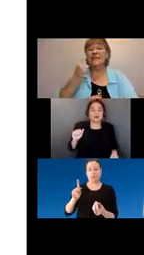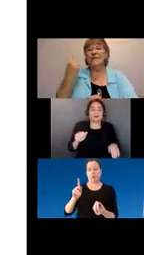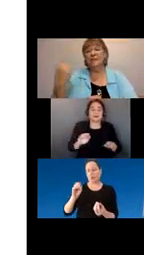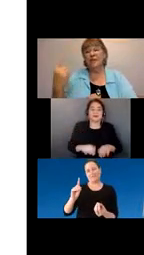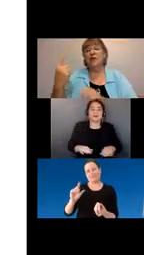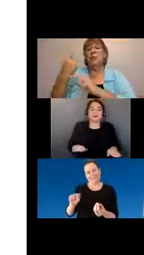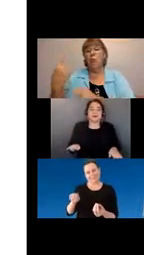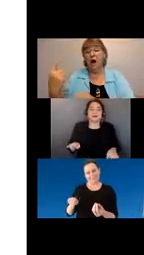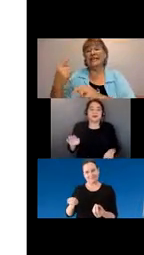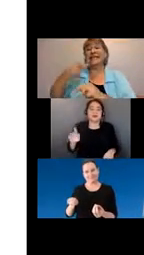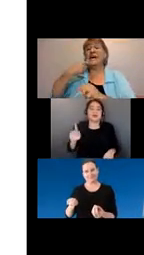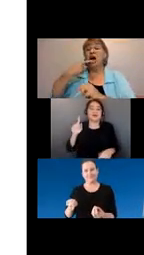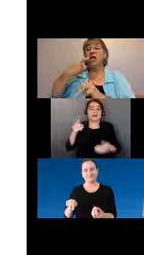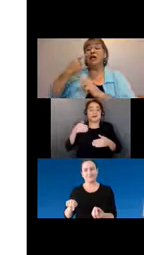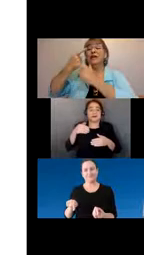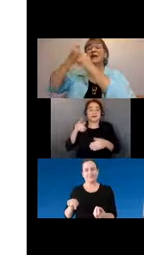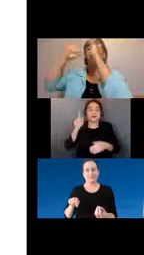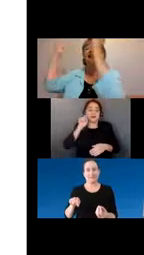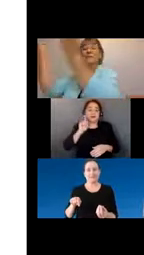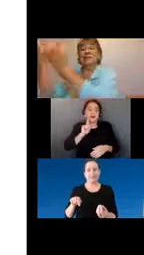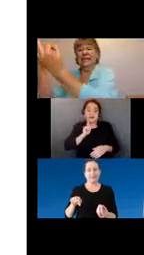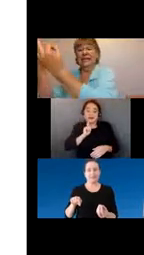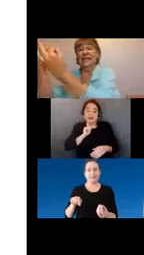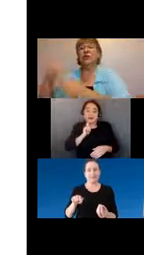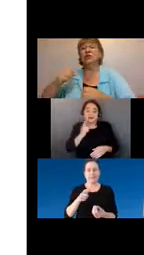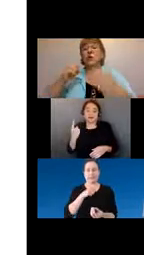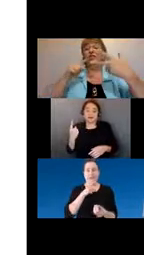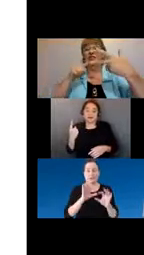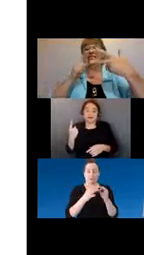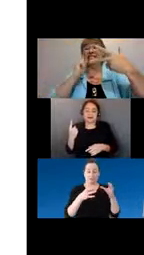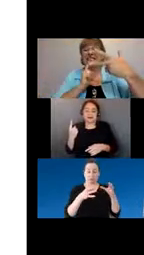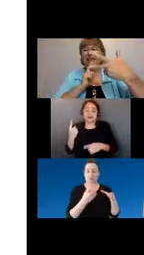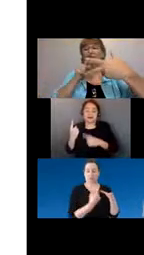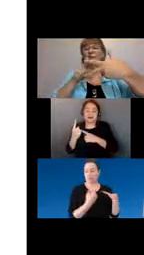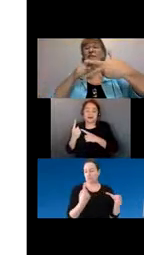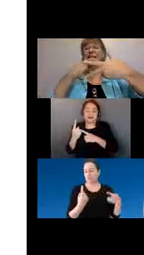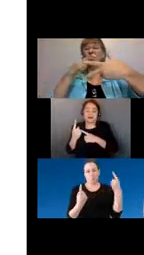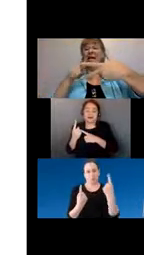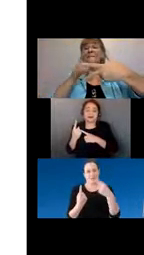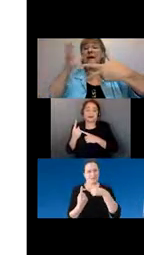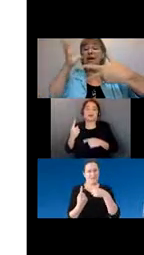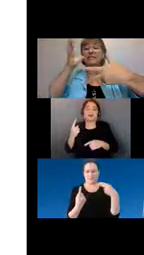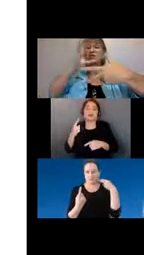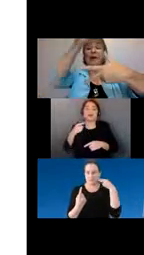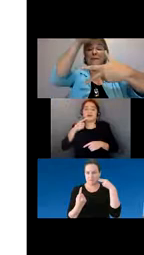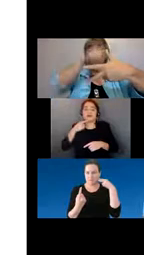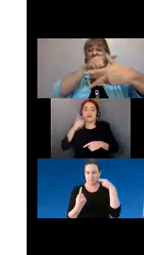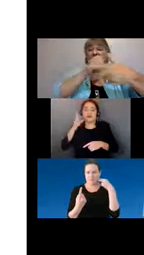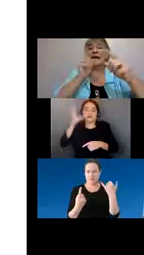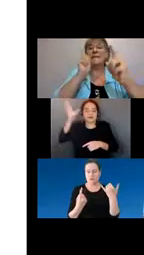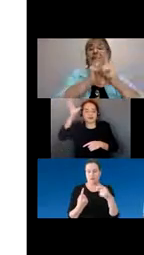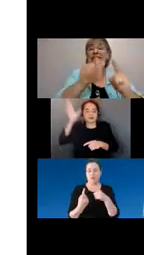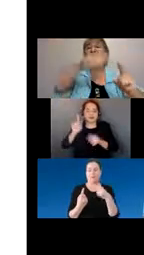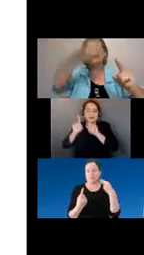Deaf, one in a hearing family. So This is deaf with hearing parents,